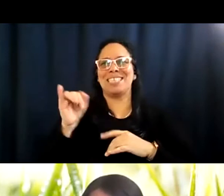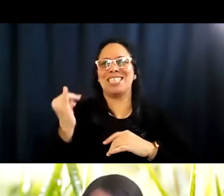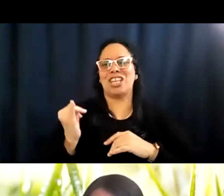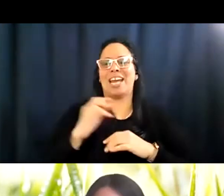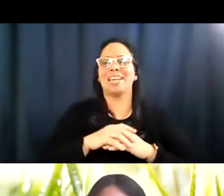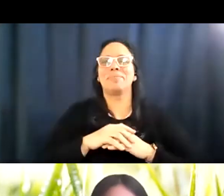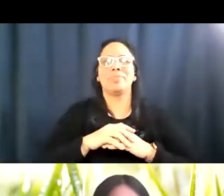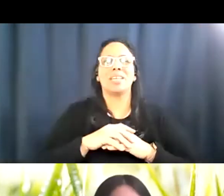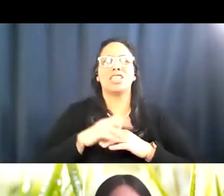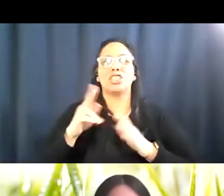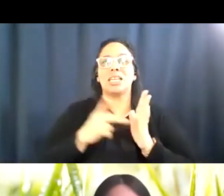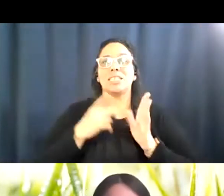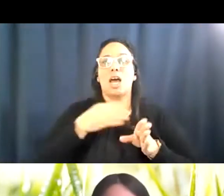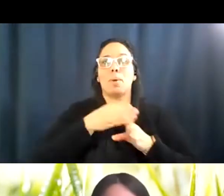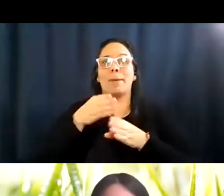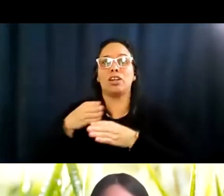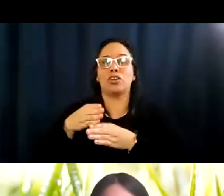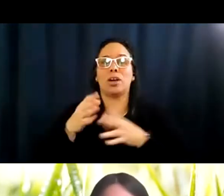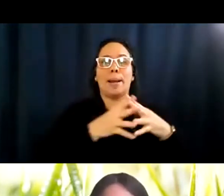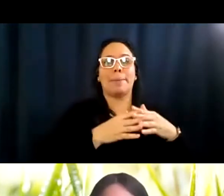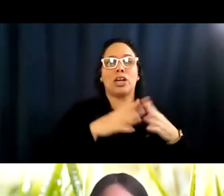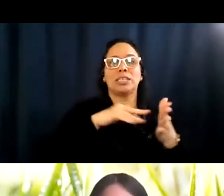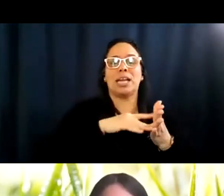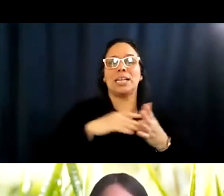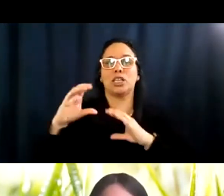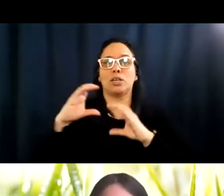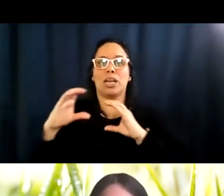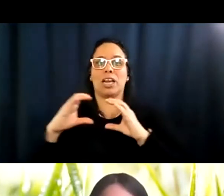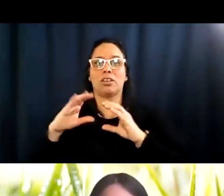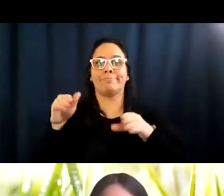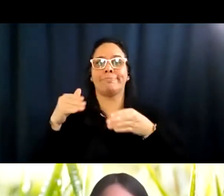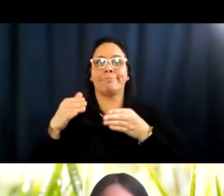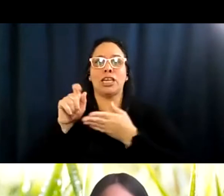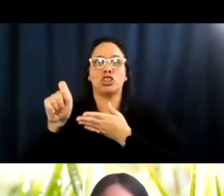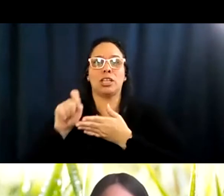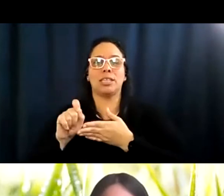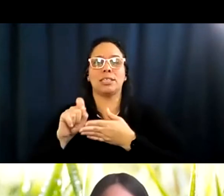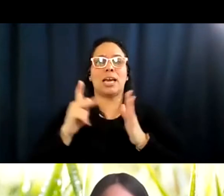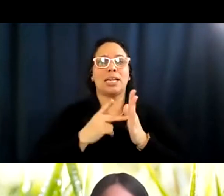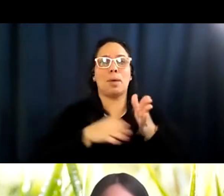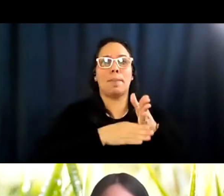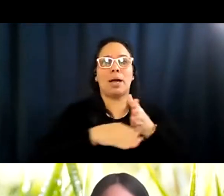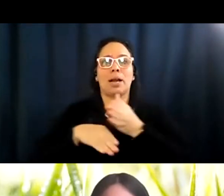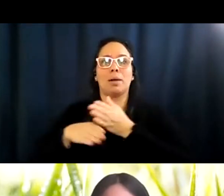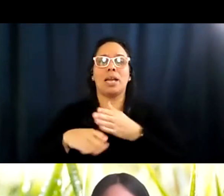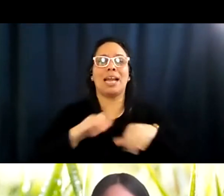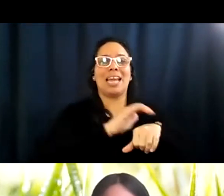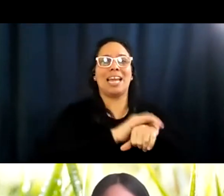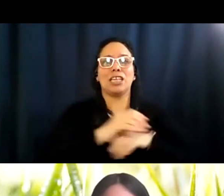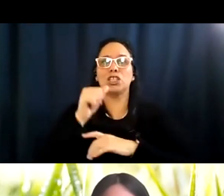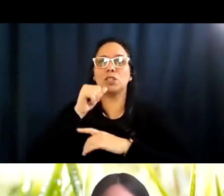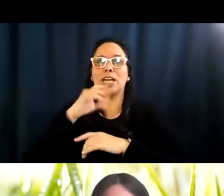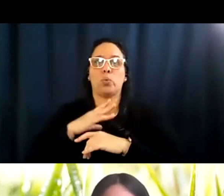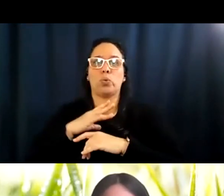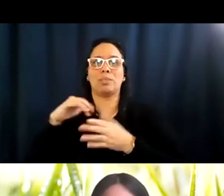She is a double major in American Studies and Communications with a concentration in journalism, and a double minor in English and Women and Gender Studies, who hopes to continue